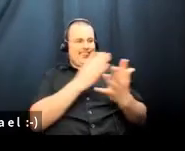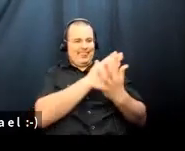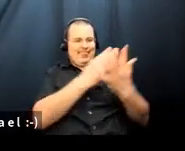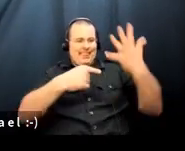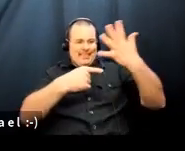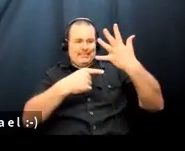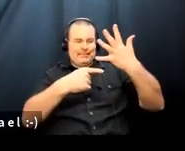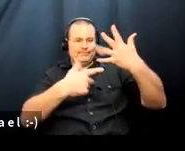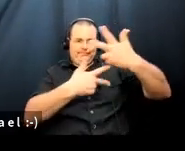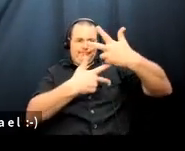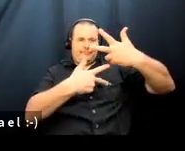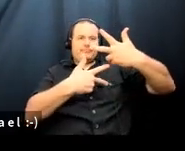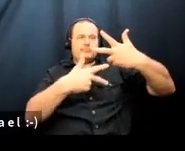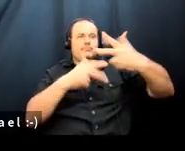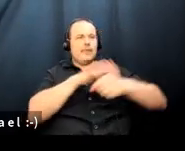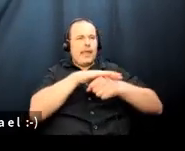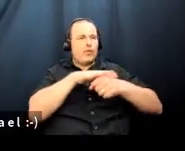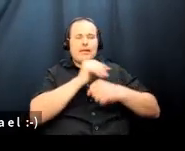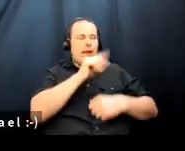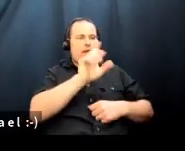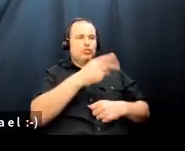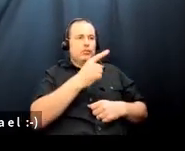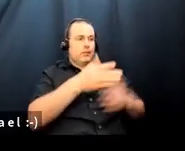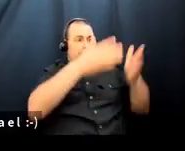learn language. Okay, next slide.